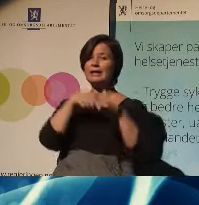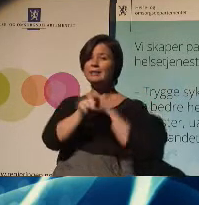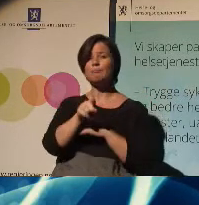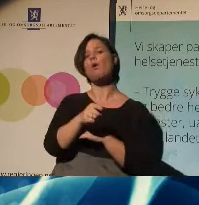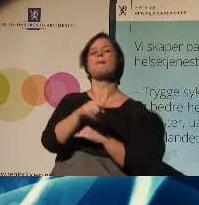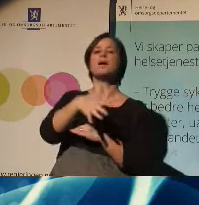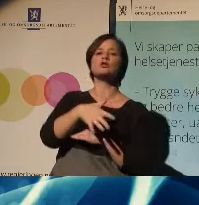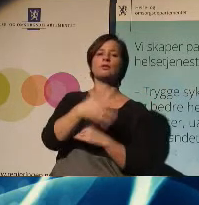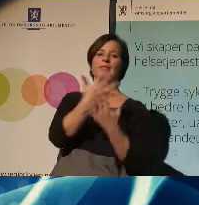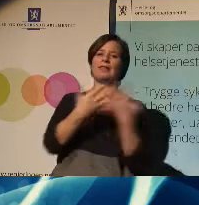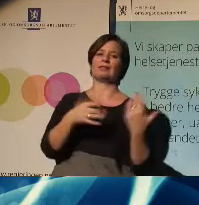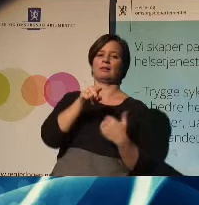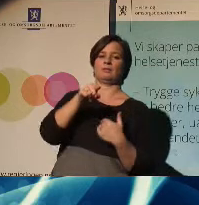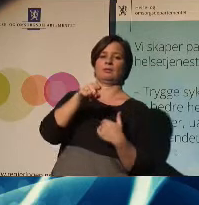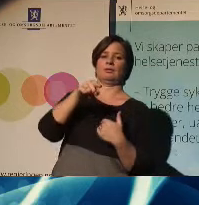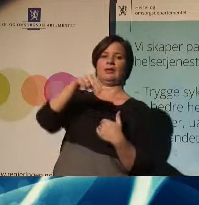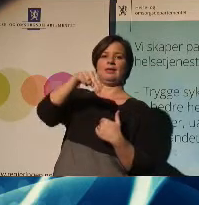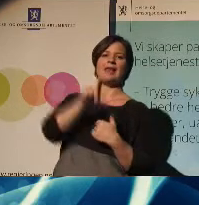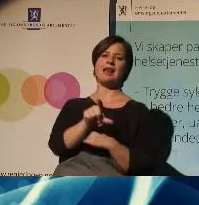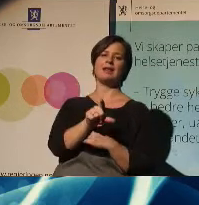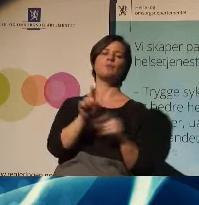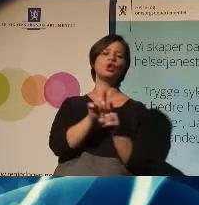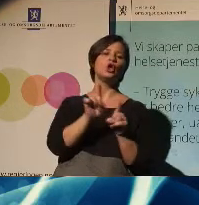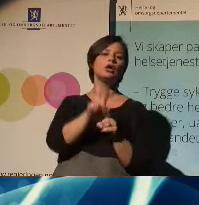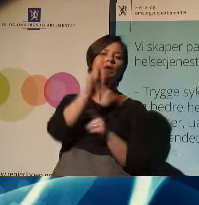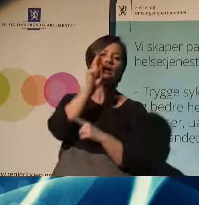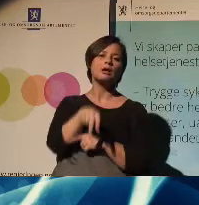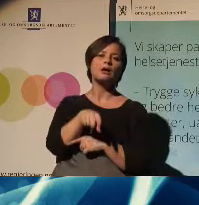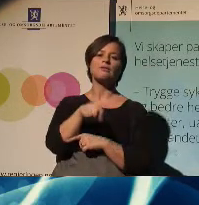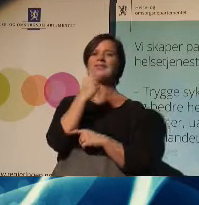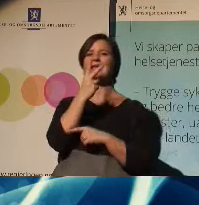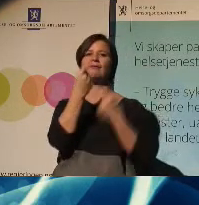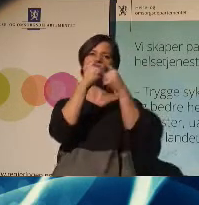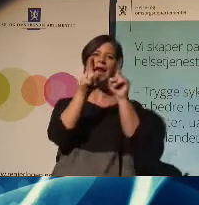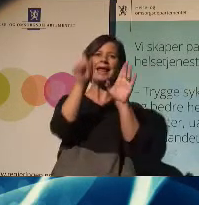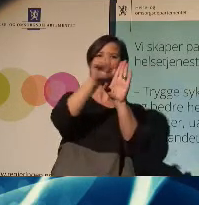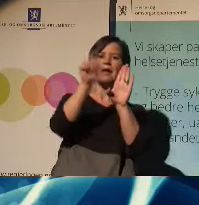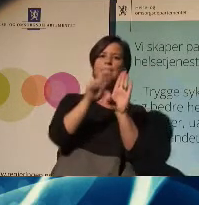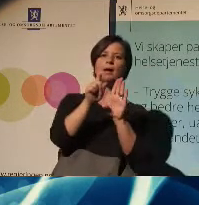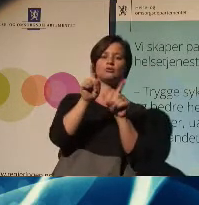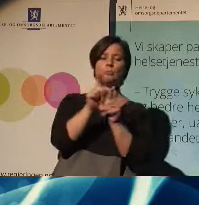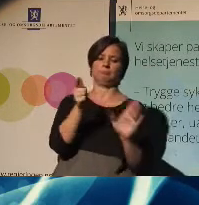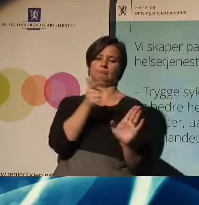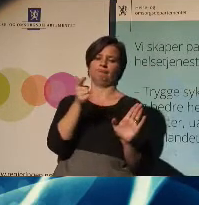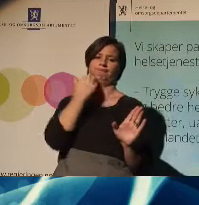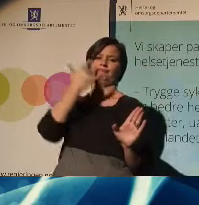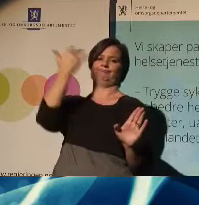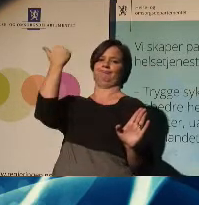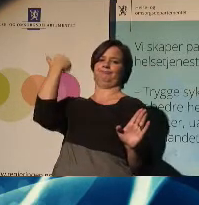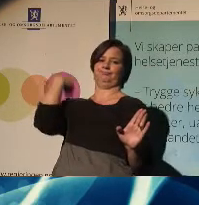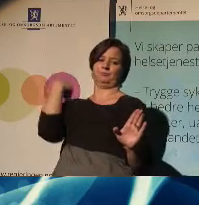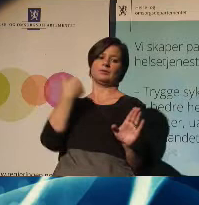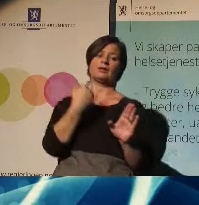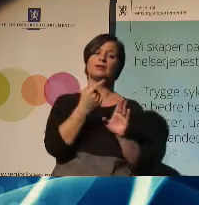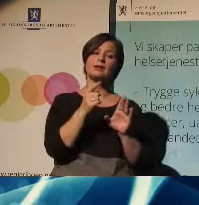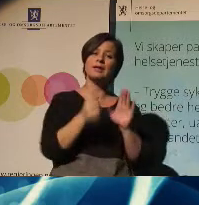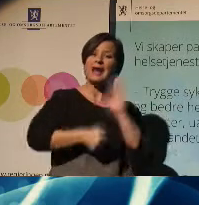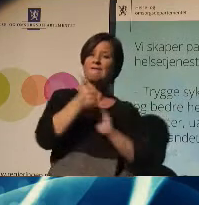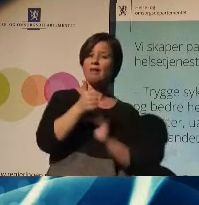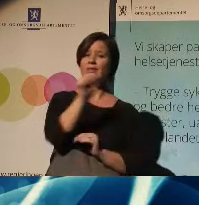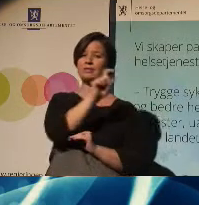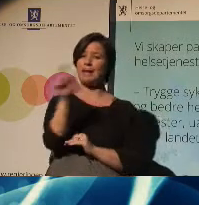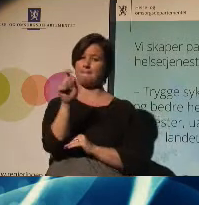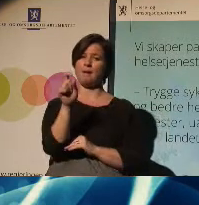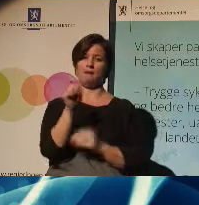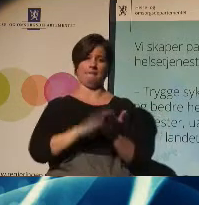about traveling, sleep, sex, relational issues, job loss, relevant issues to people with Parkinson's. And it's